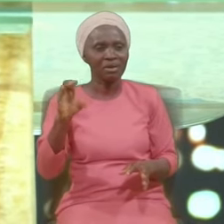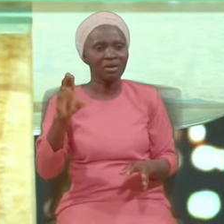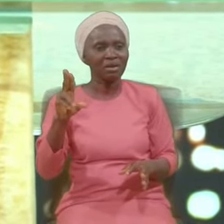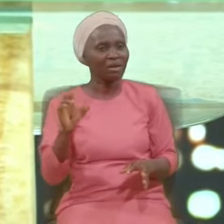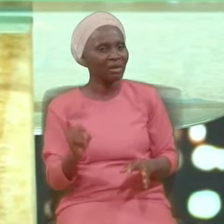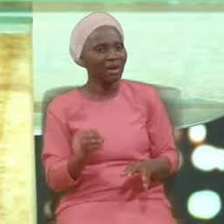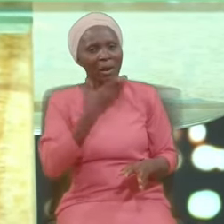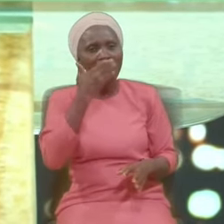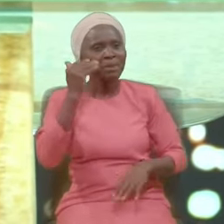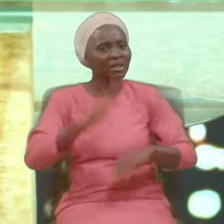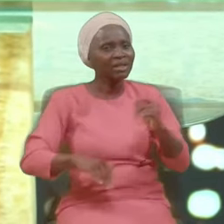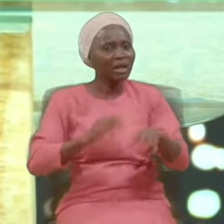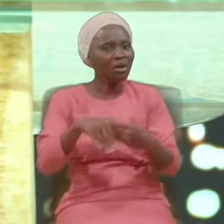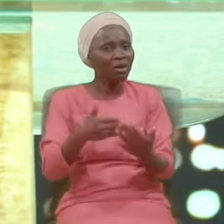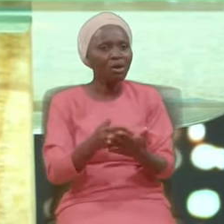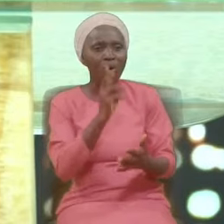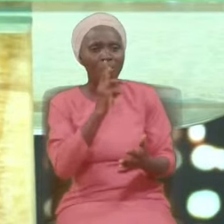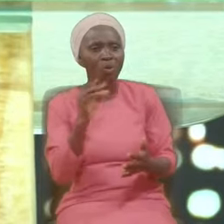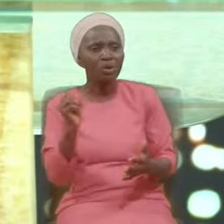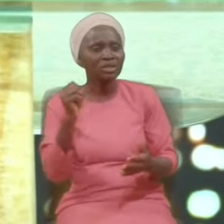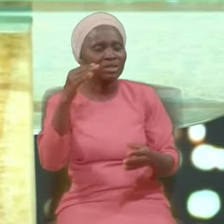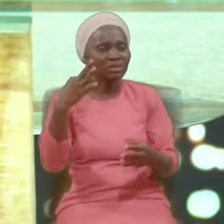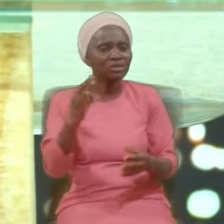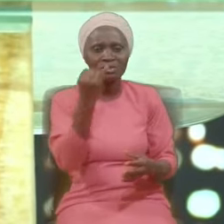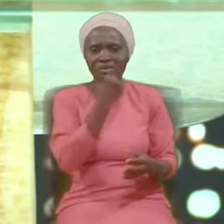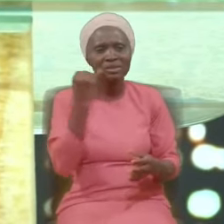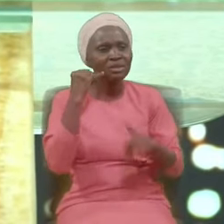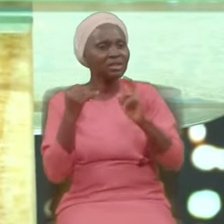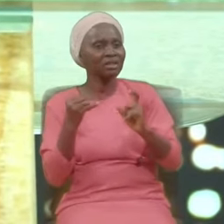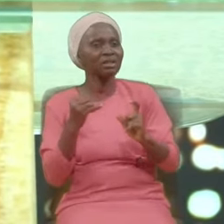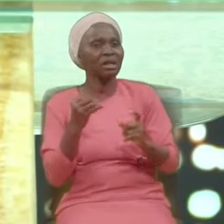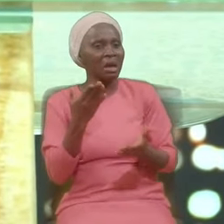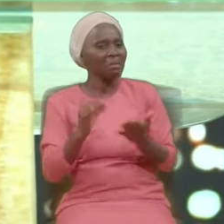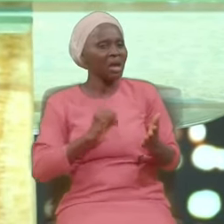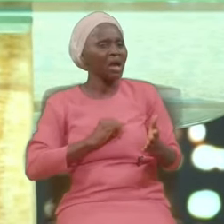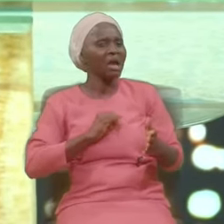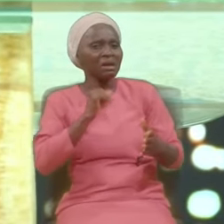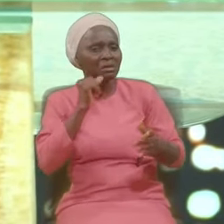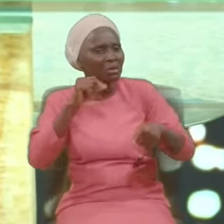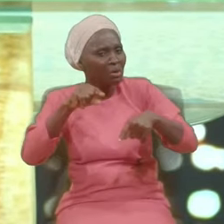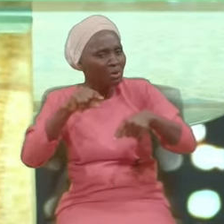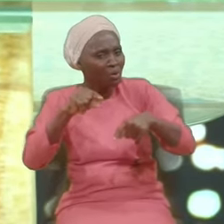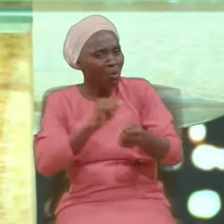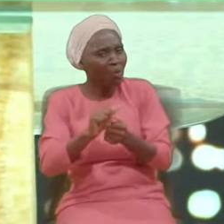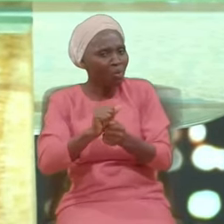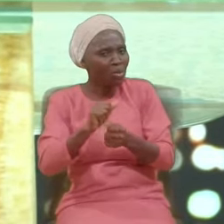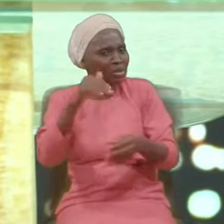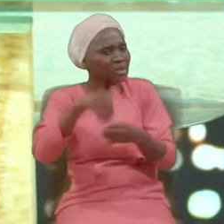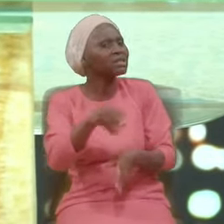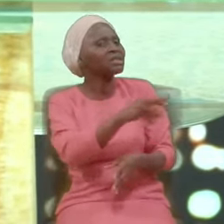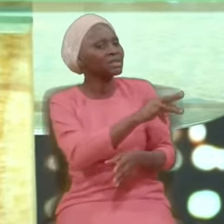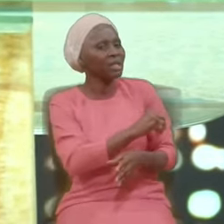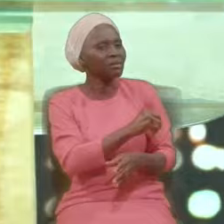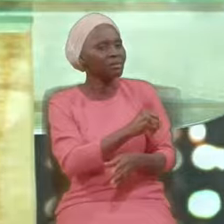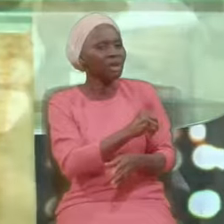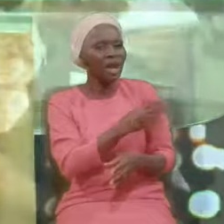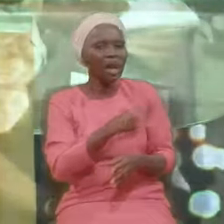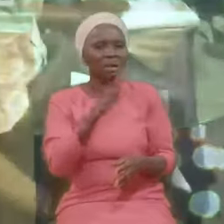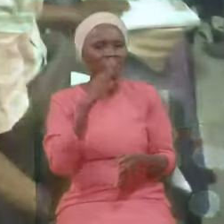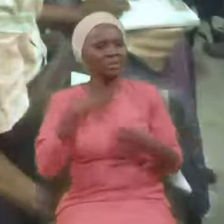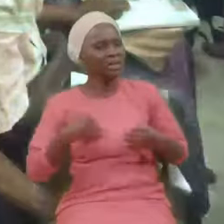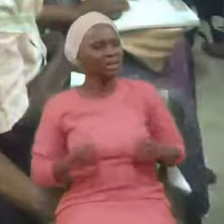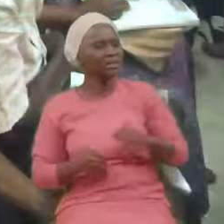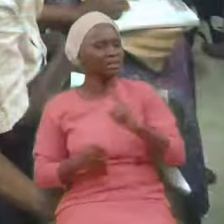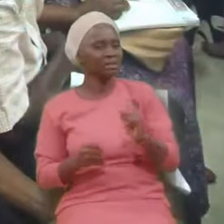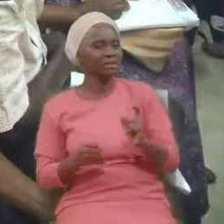away in a rage. That doesn't cancel the solution. The solution is coming. I said